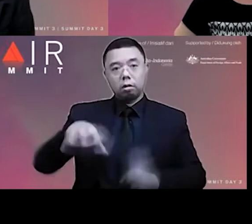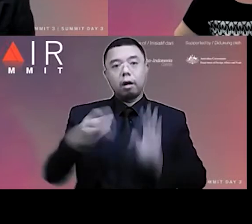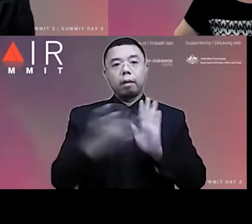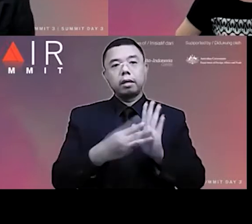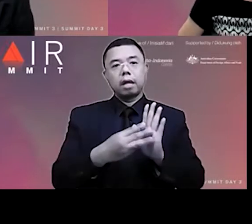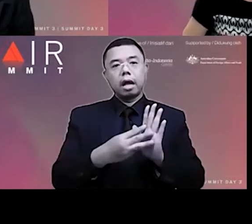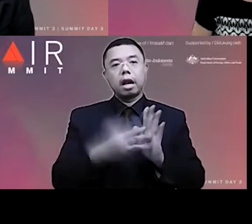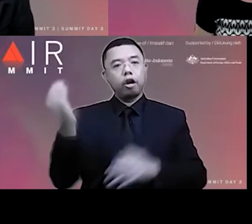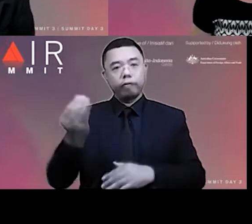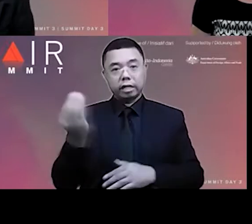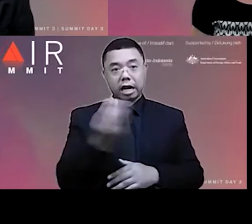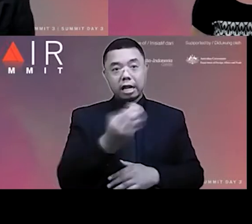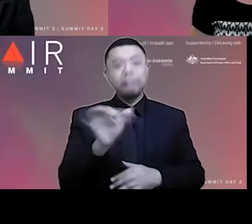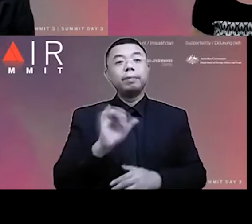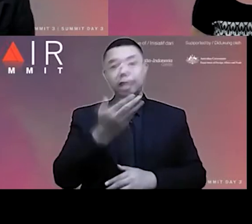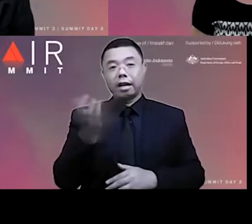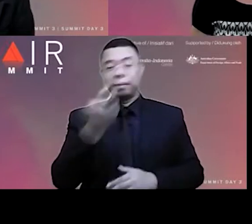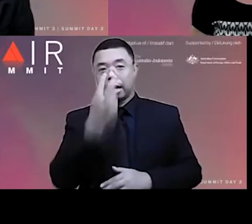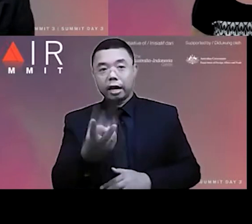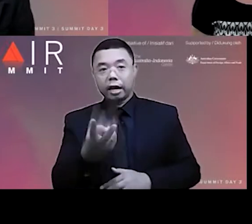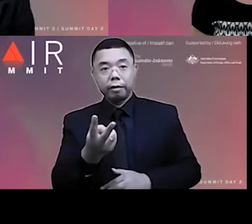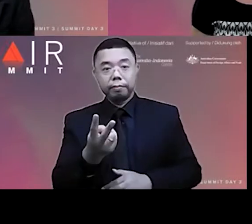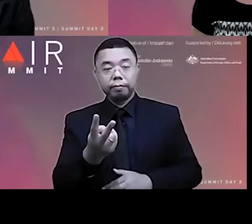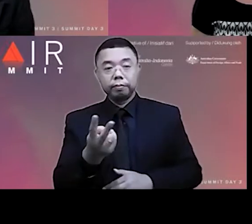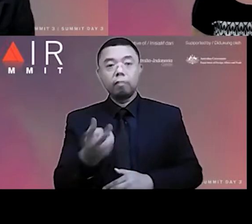Bali is the most affected here with around